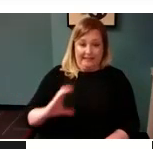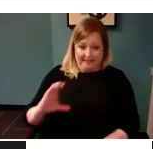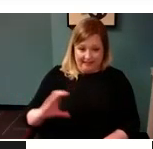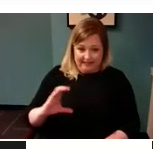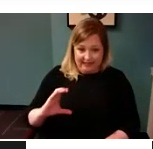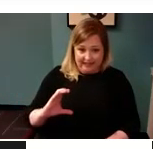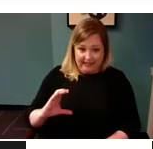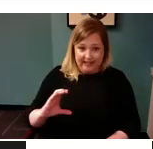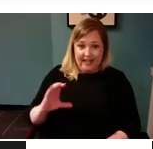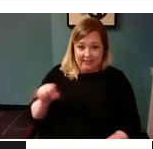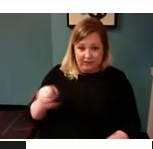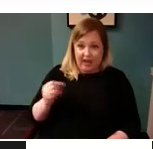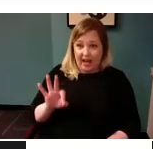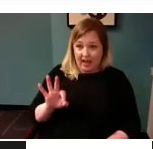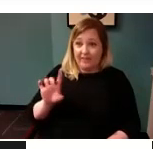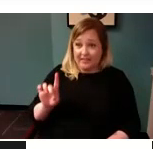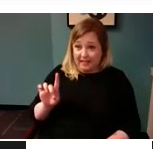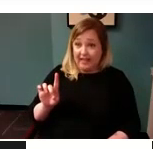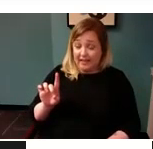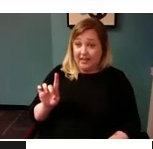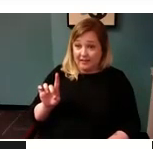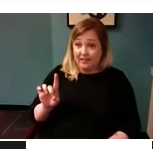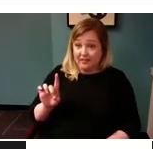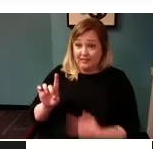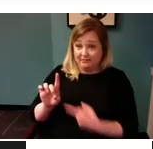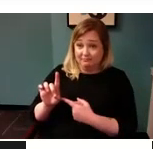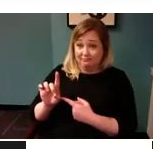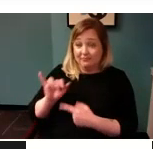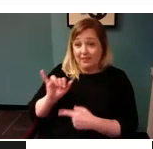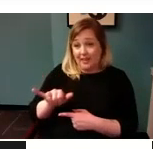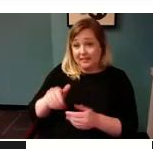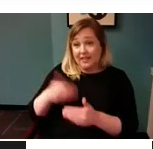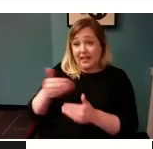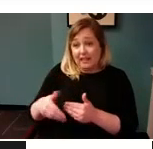our 5 components because J, F, and D have been traversed.